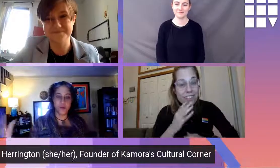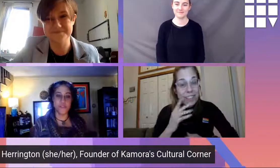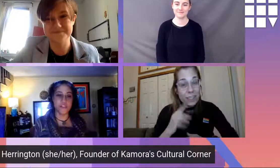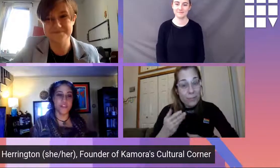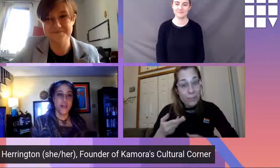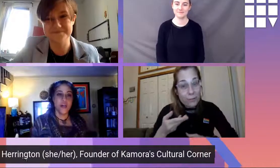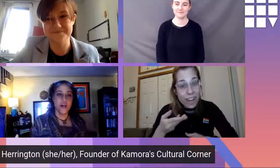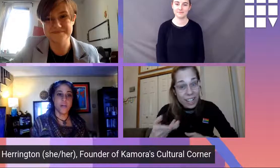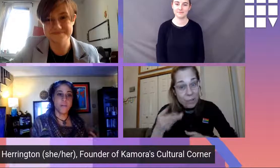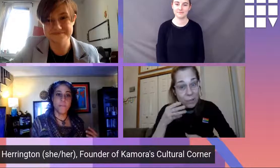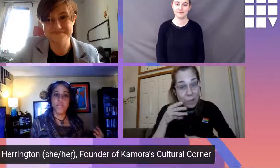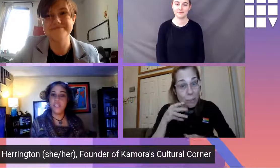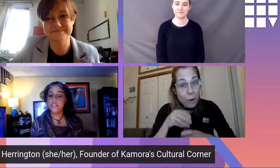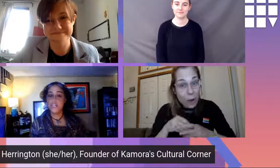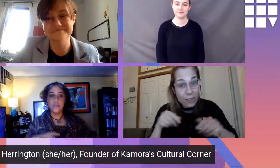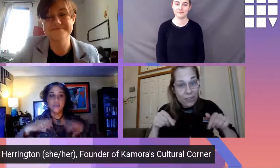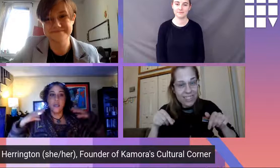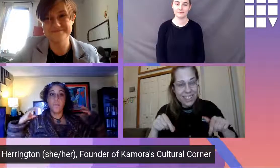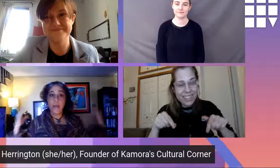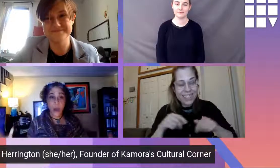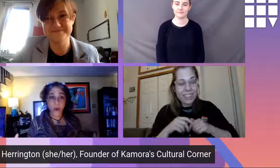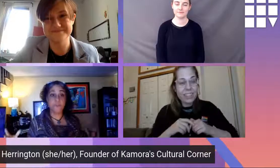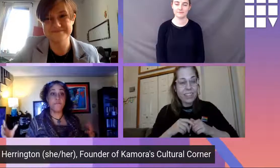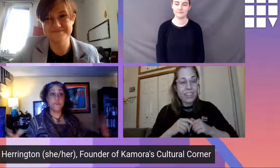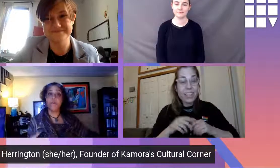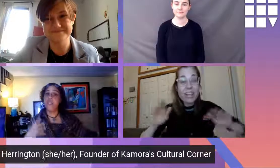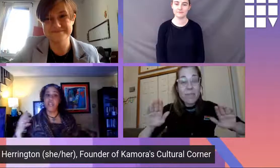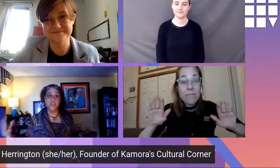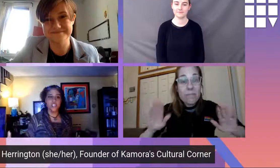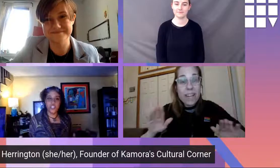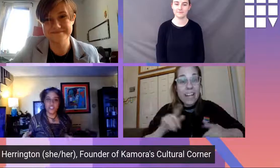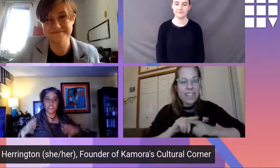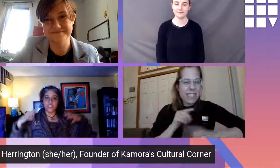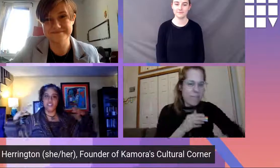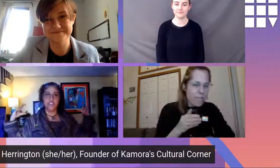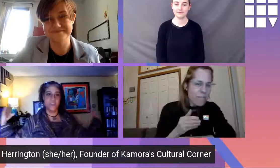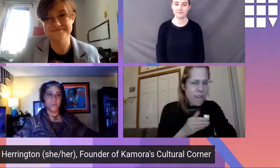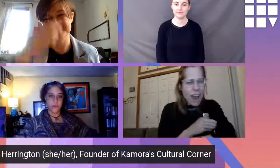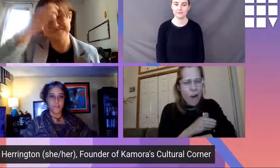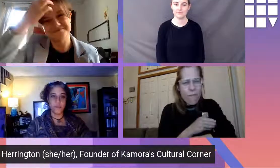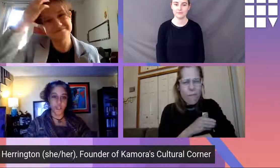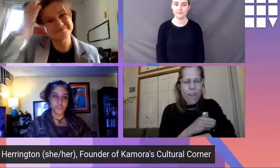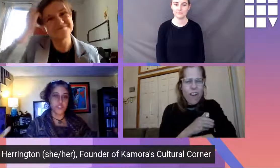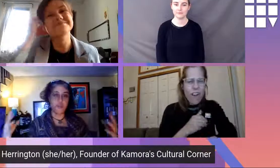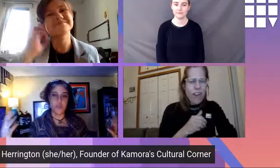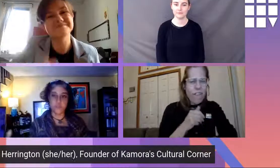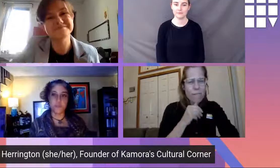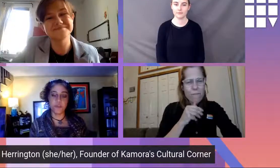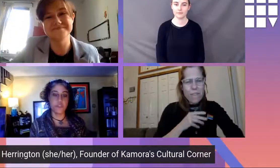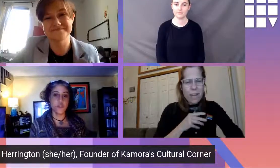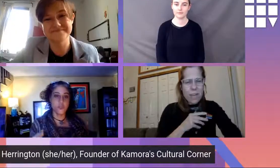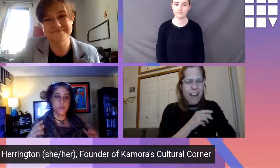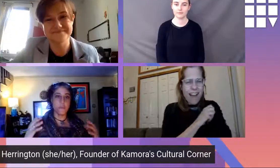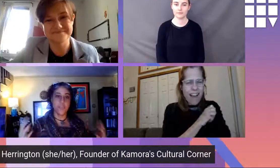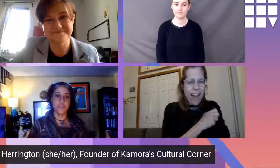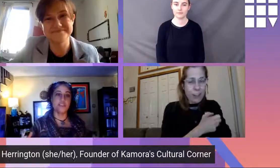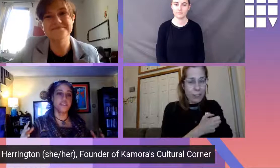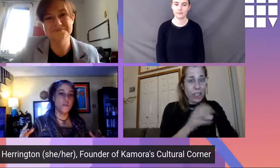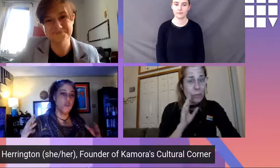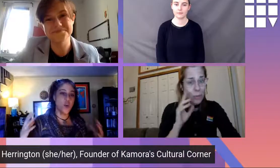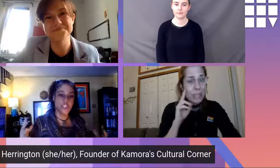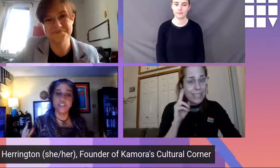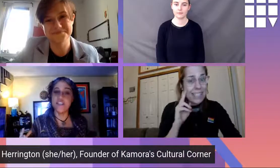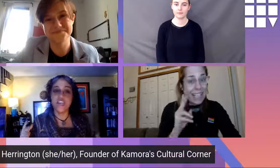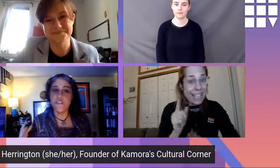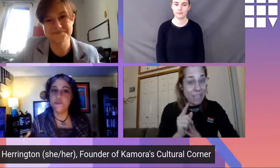be a part of this. The amazing, powerful feminine energy that's a part of the panel that you're about to experience is going to be amazing.